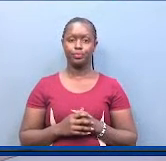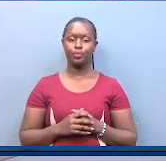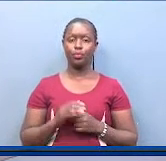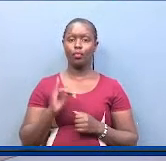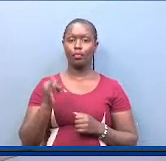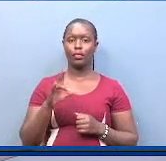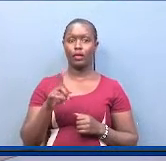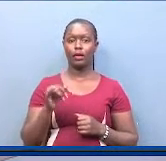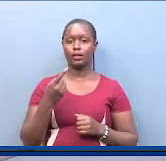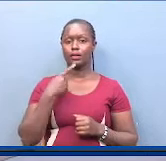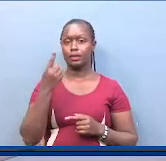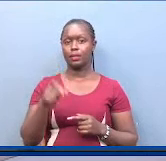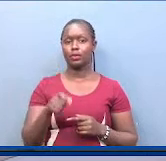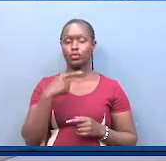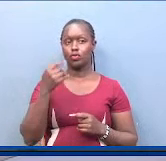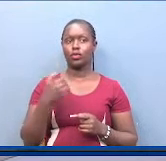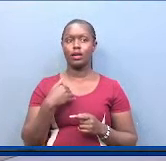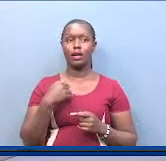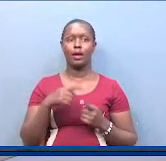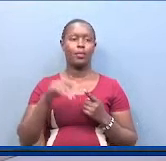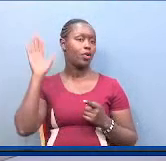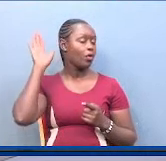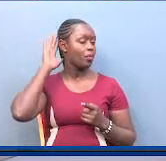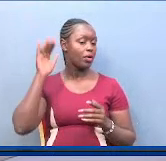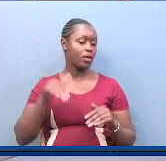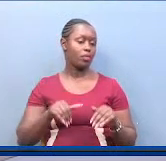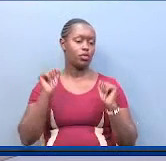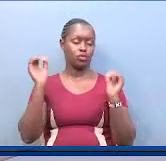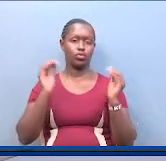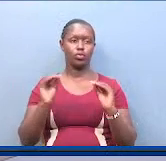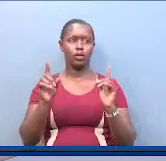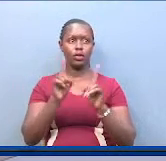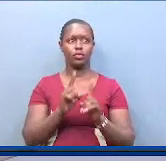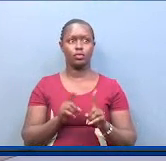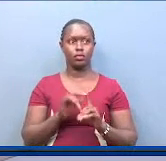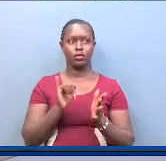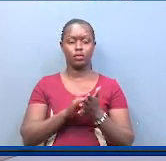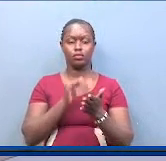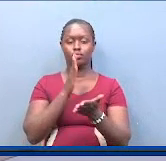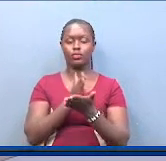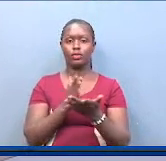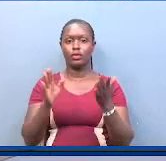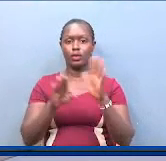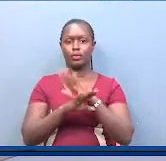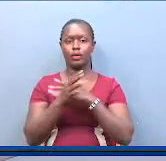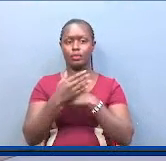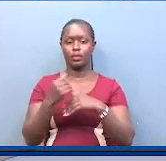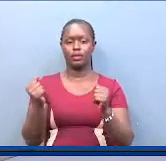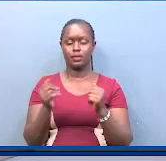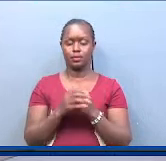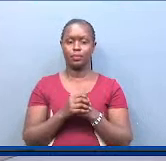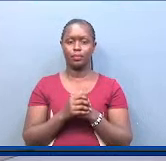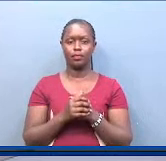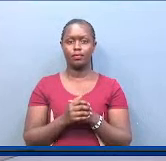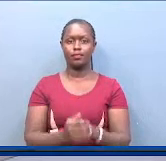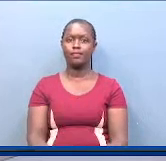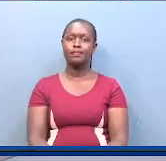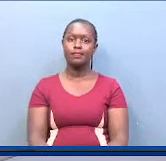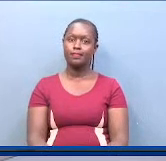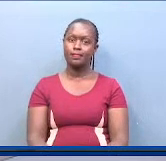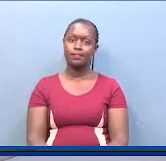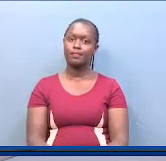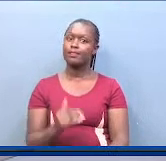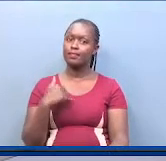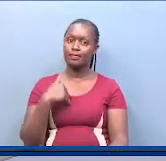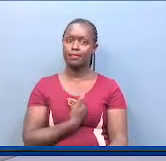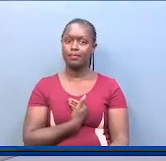of someone who has been disobeying the boss, in reference, I suppose, to Deputy President William. Yes, why exactly. Vote for such a person?